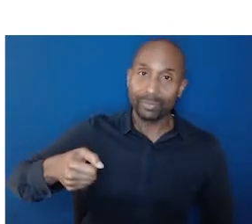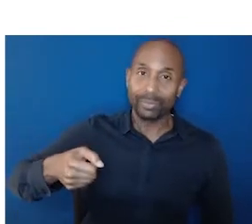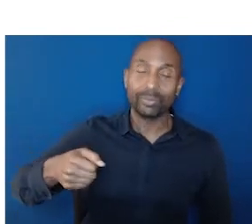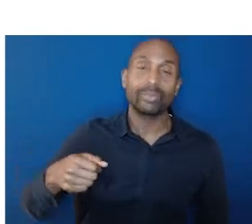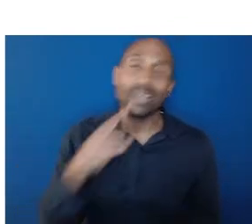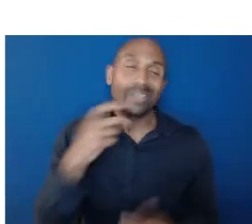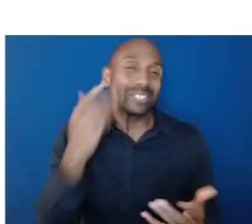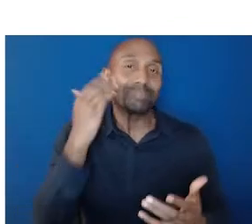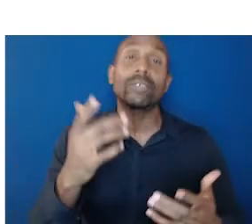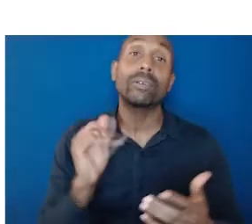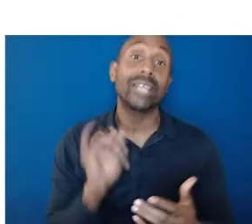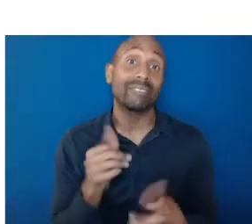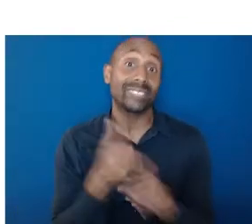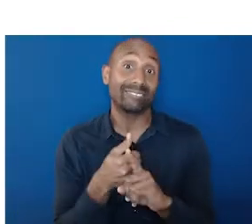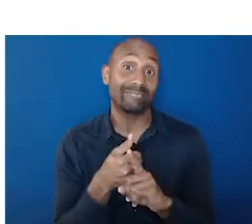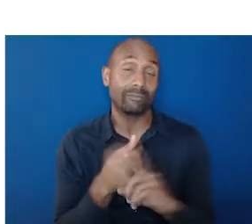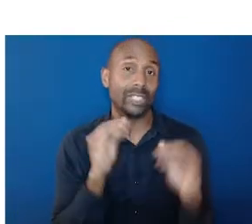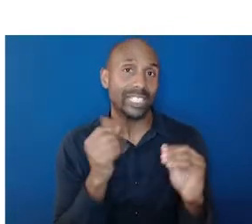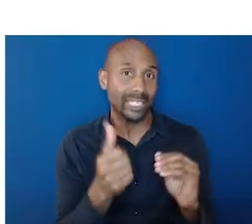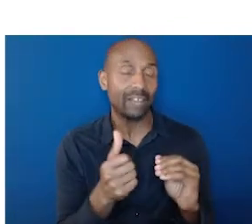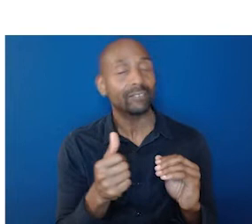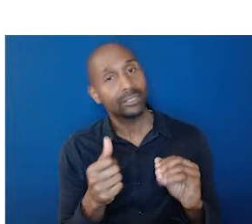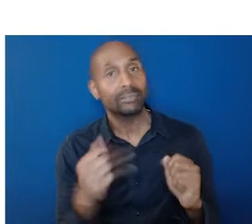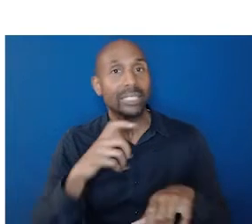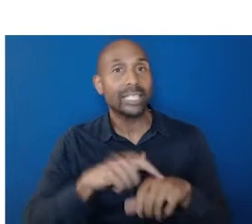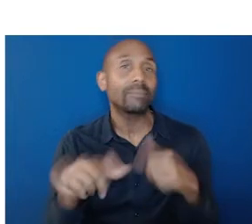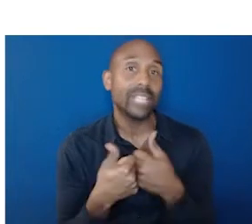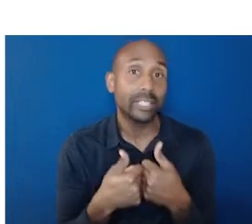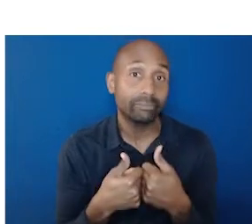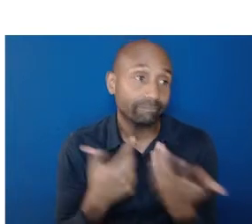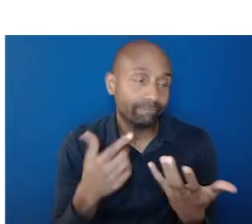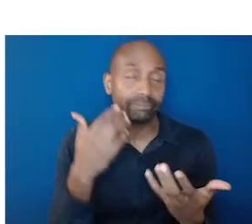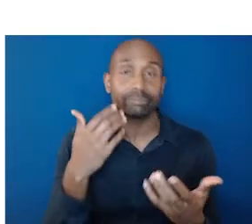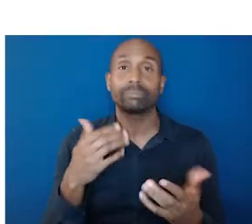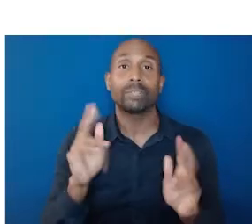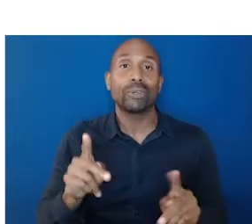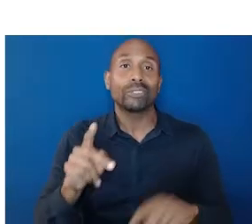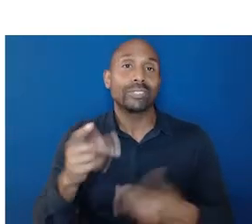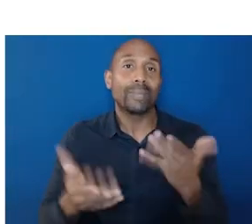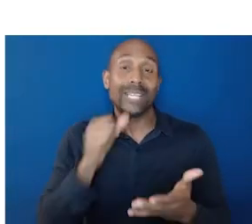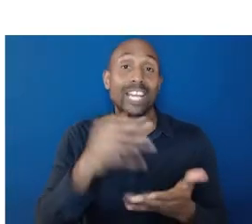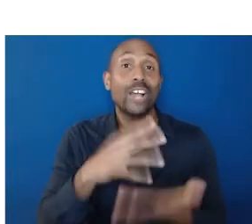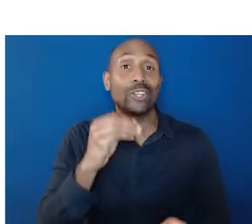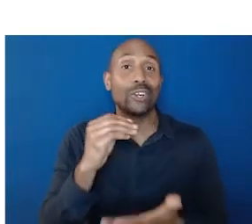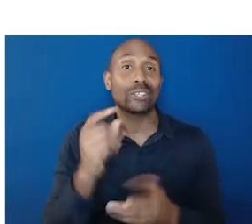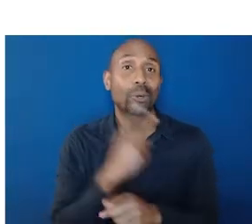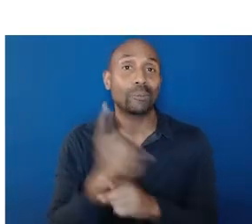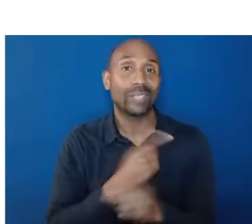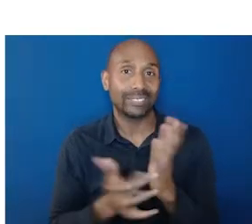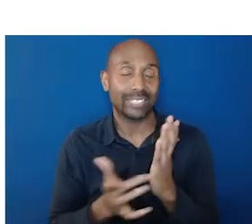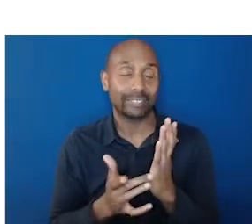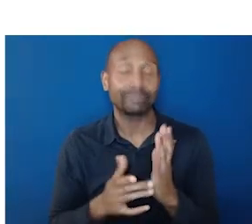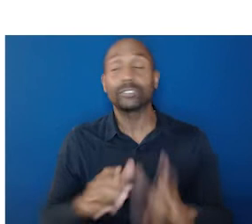don't learn like proper technique, right? Mm-hmm. And so one of the things on our very first day,